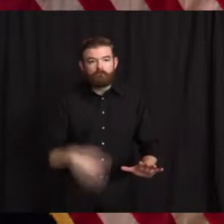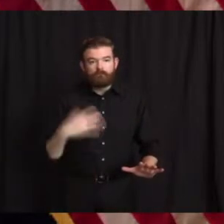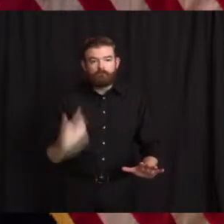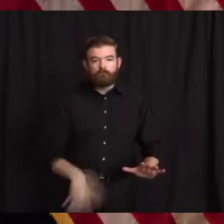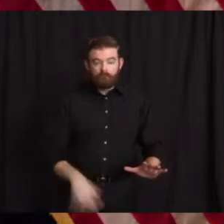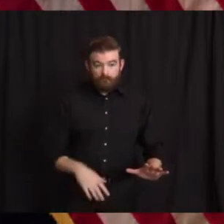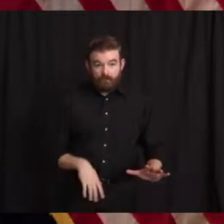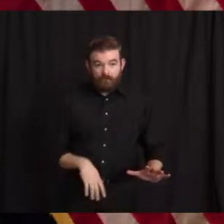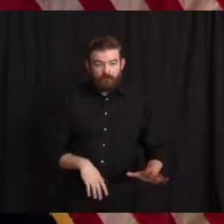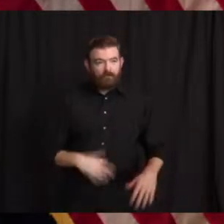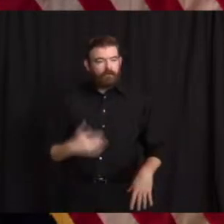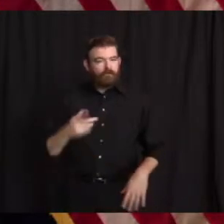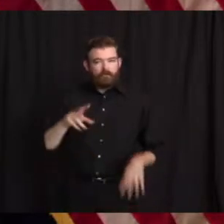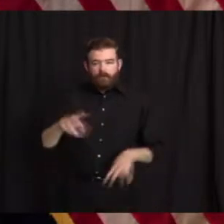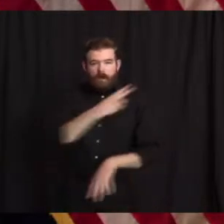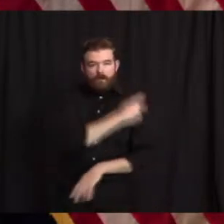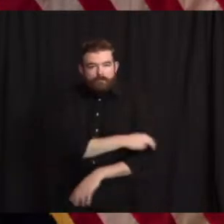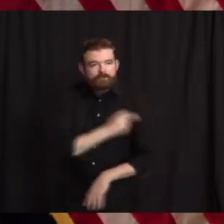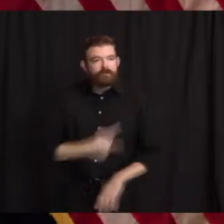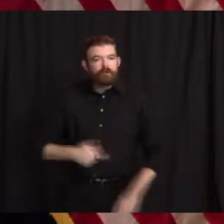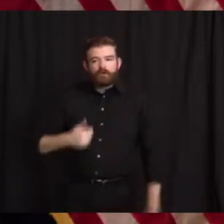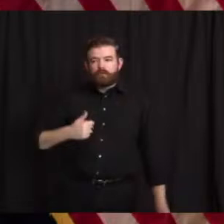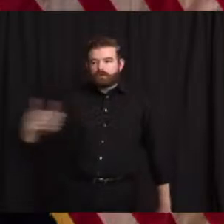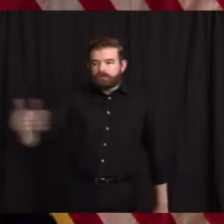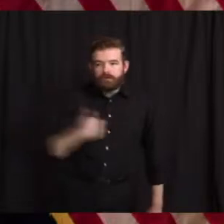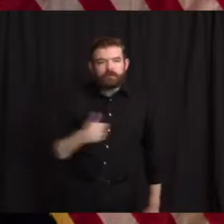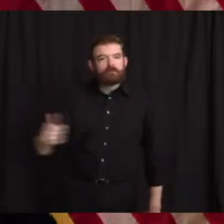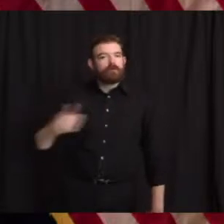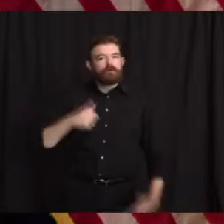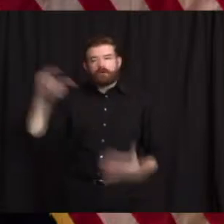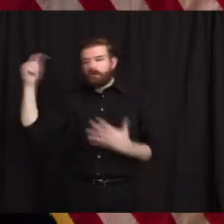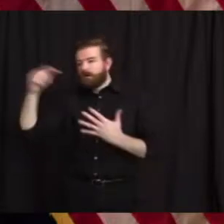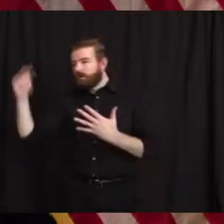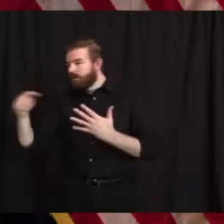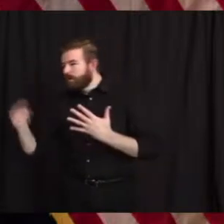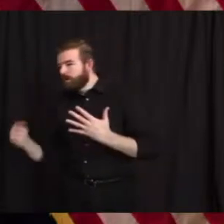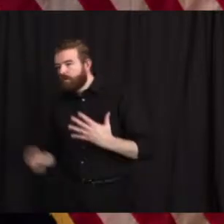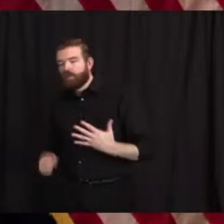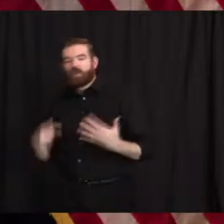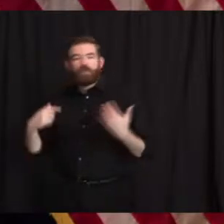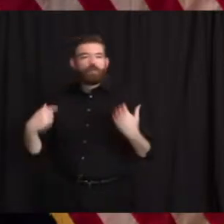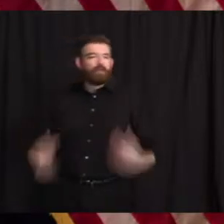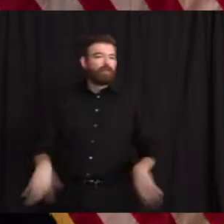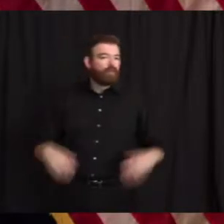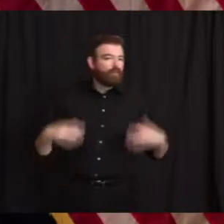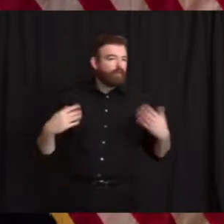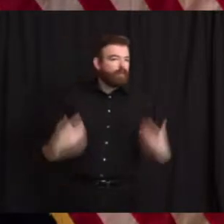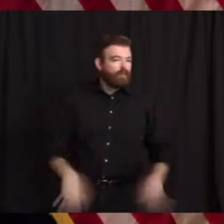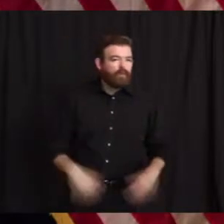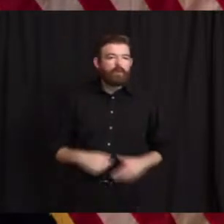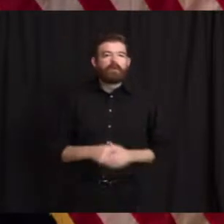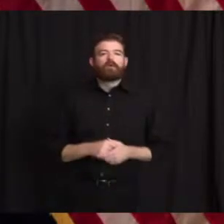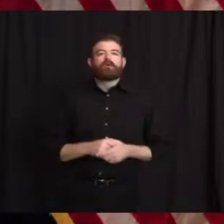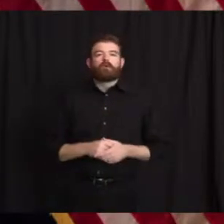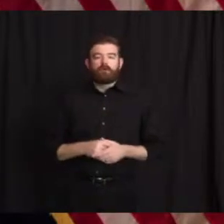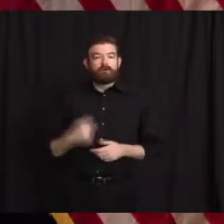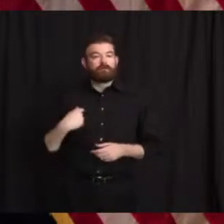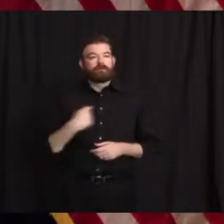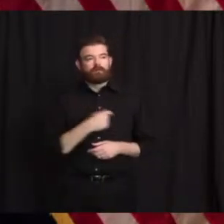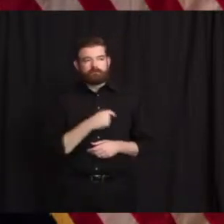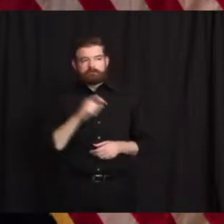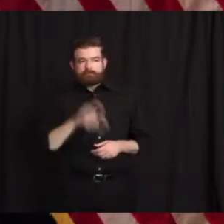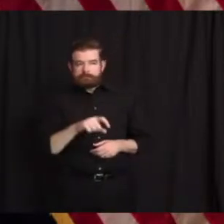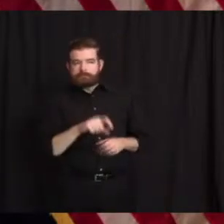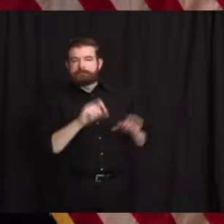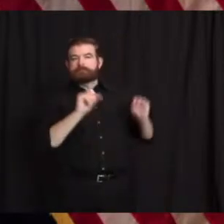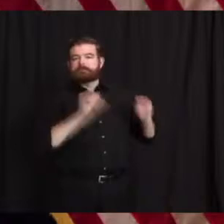that states. And the key challenge for us, again, that's why we need to be able to borrow. That's why we need the fiscal direct